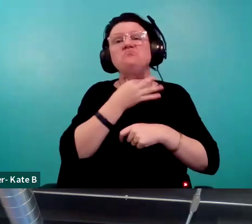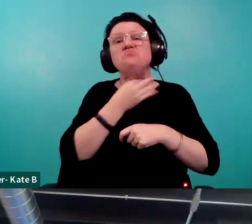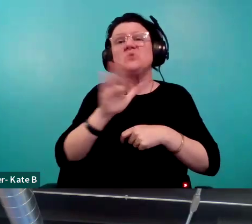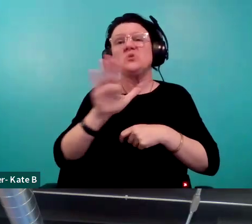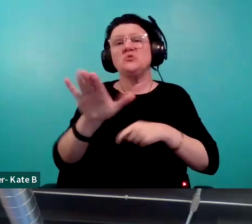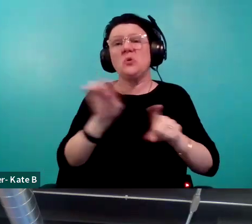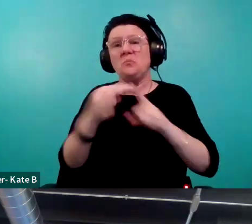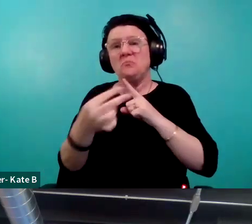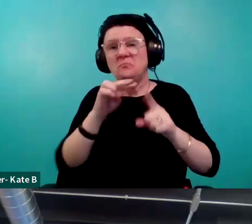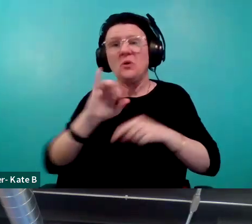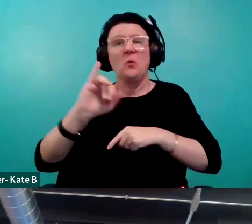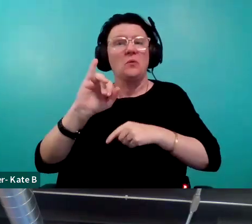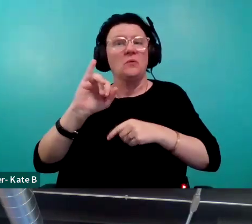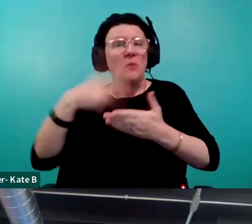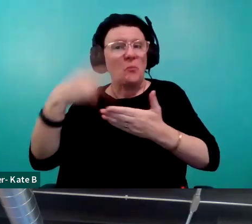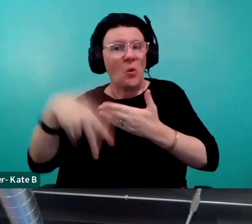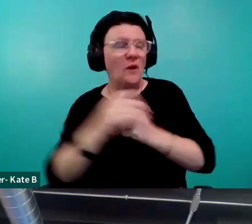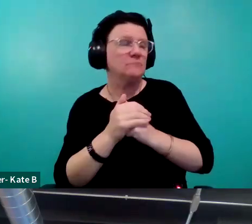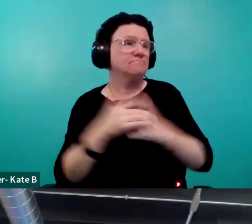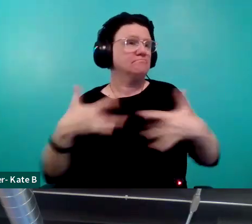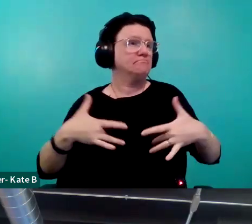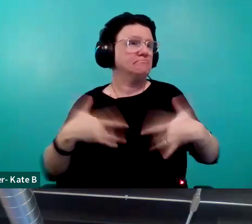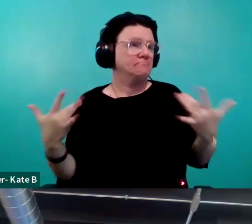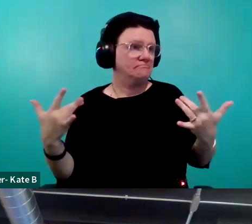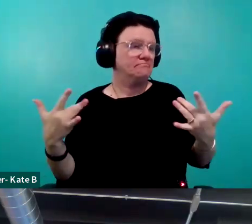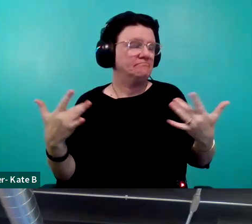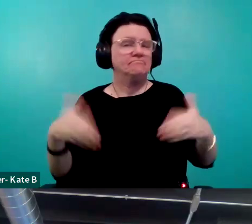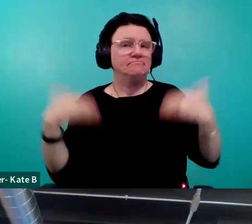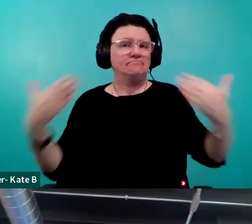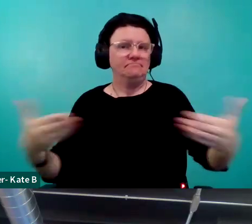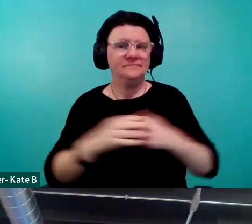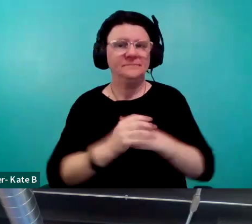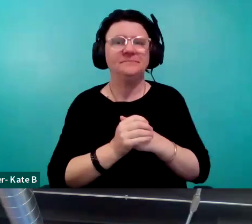about the program and what is going on through the next program.